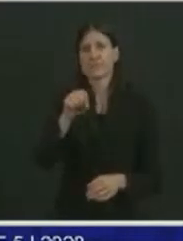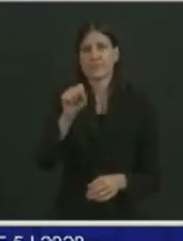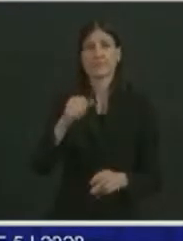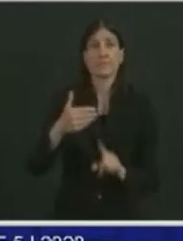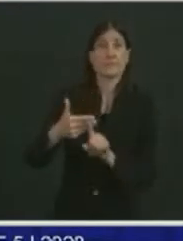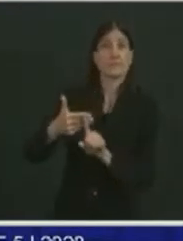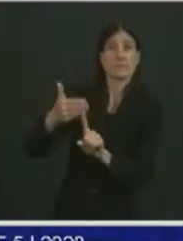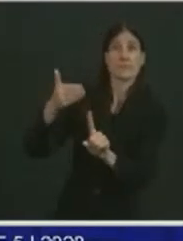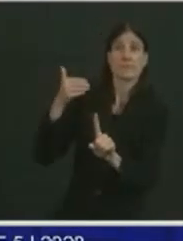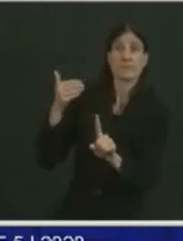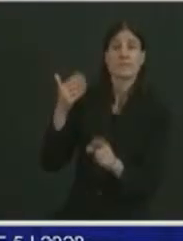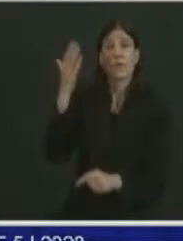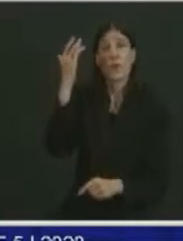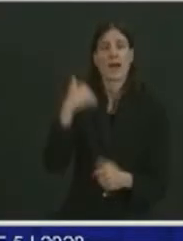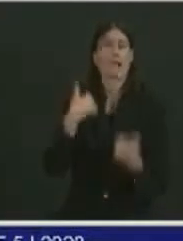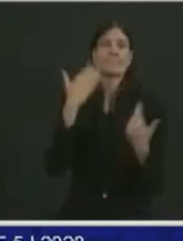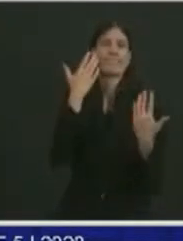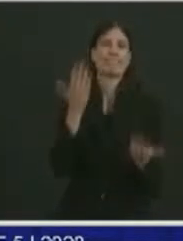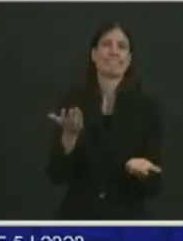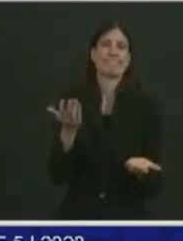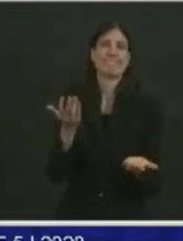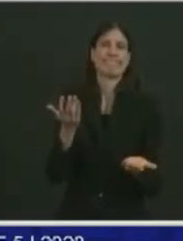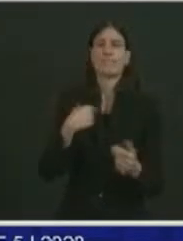video was shocking,